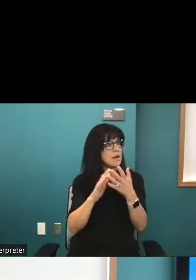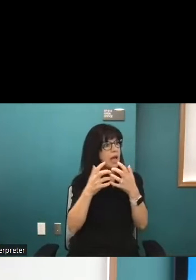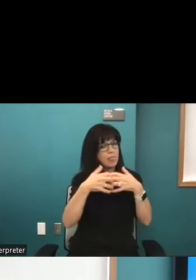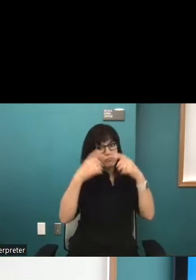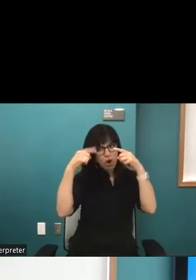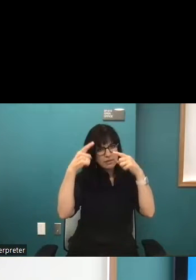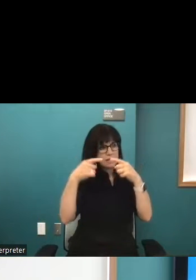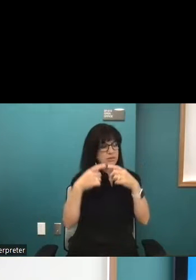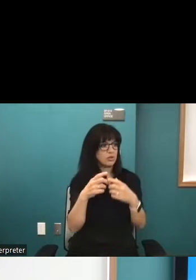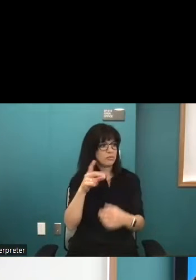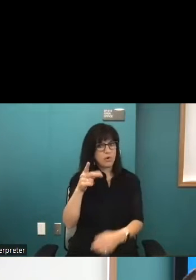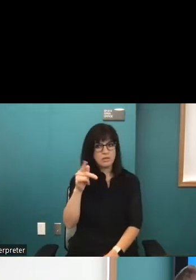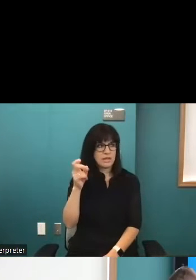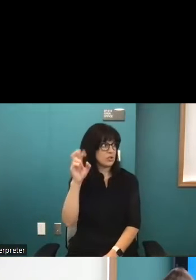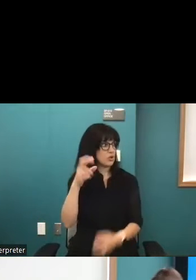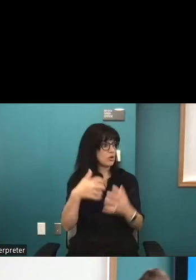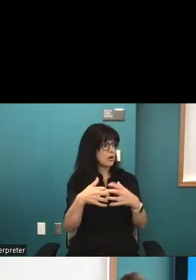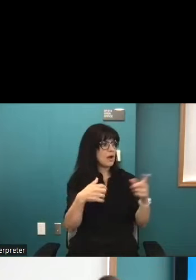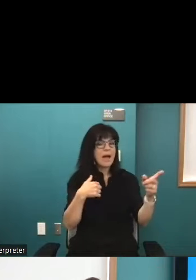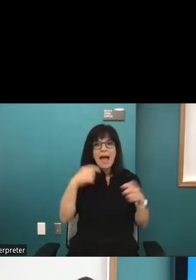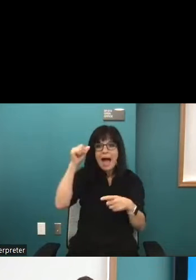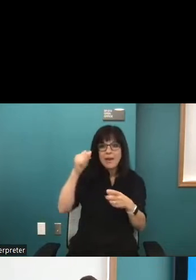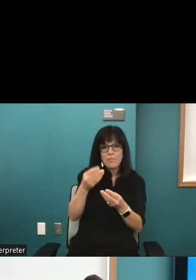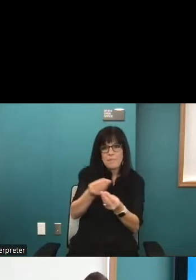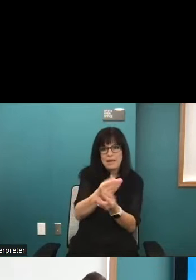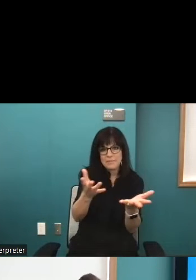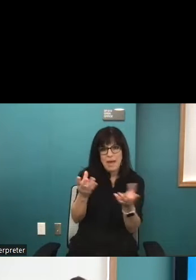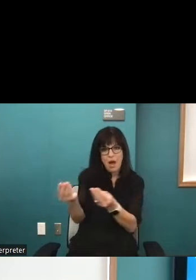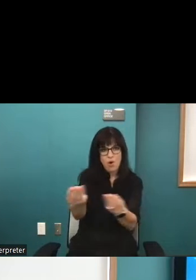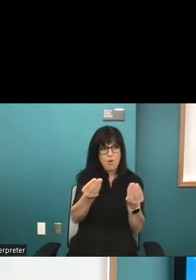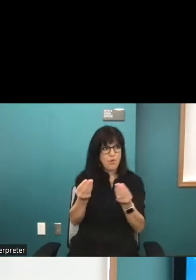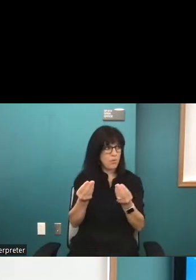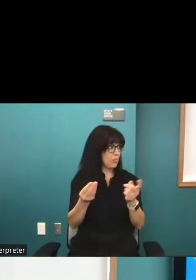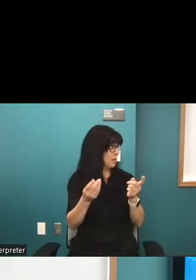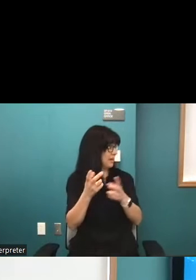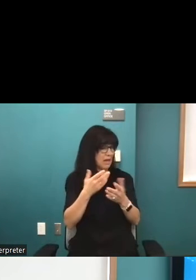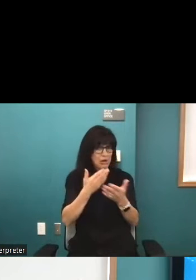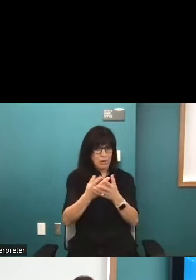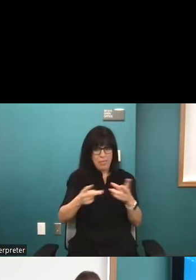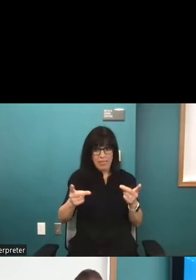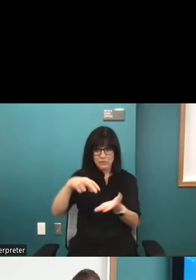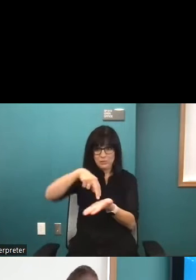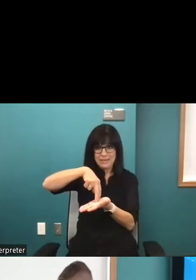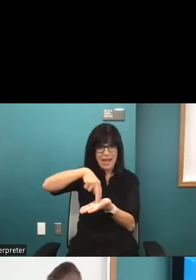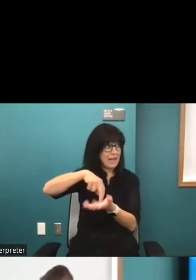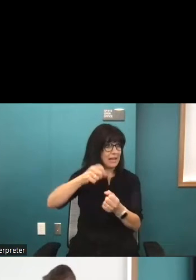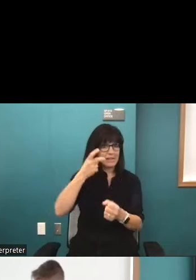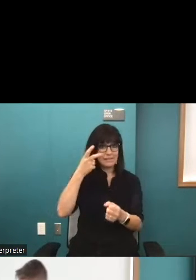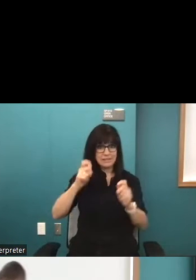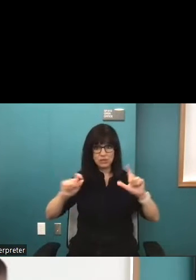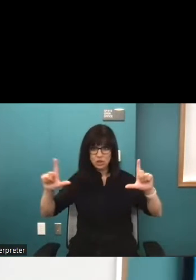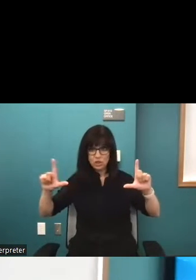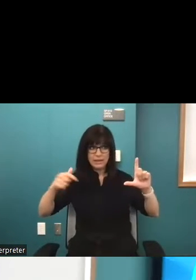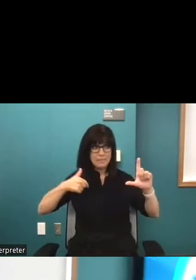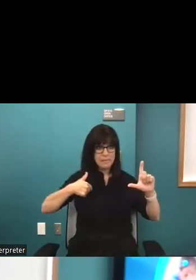processor as well in this one. So feel free to pass I'm going this to pass around. them around. Is this a good spot to stand? Do you feel like you guys can see the